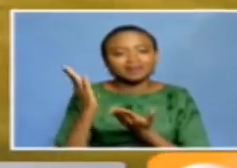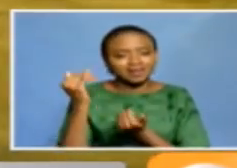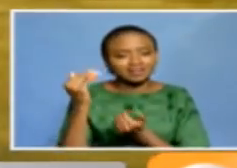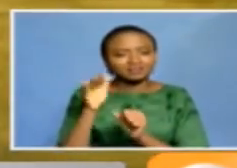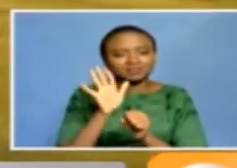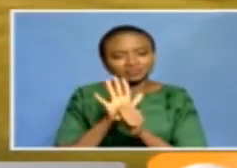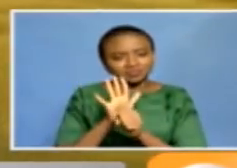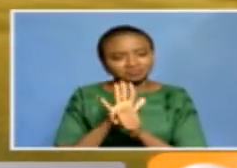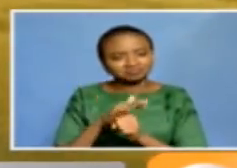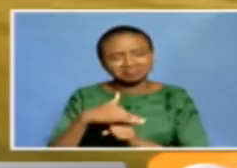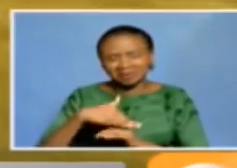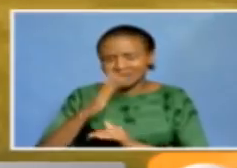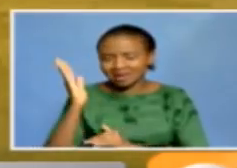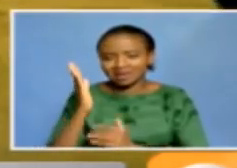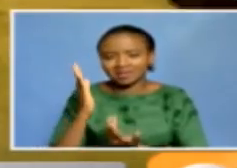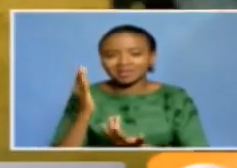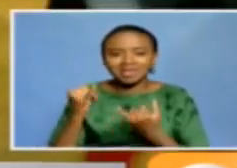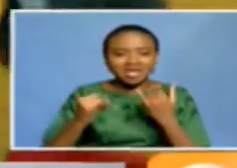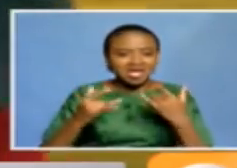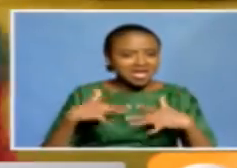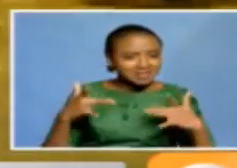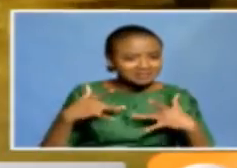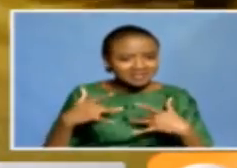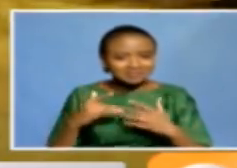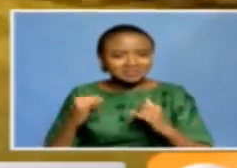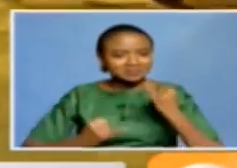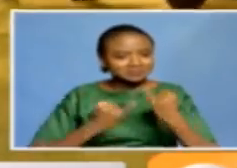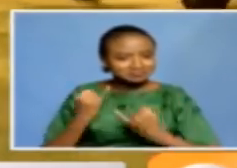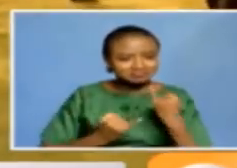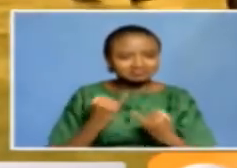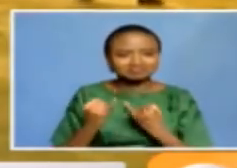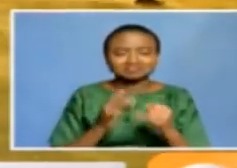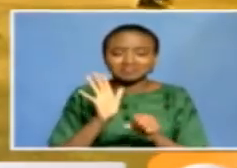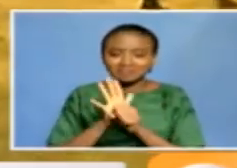Of course, expectations is quite high. The excitement is right here. It's quite tangible.